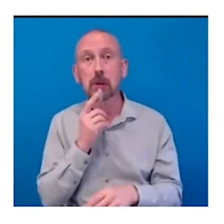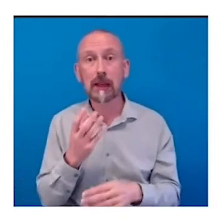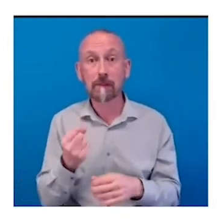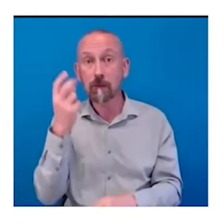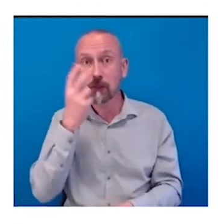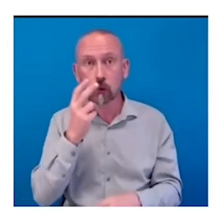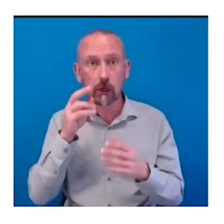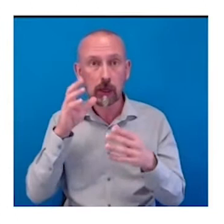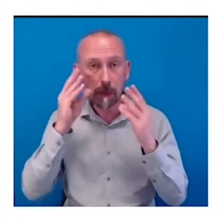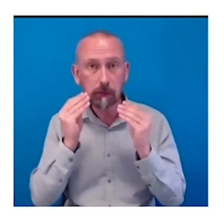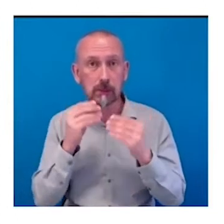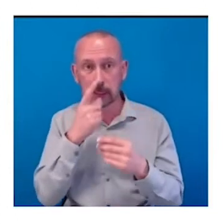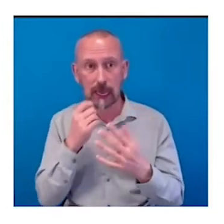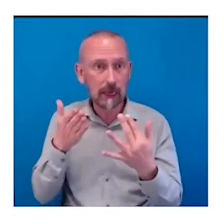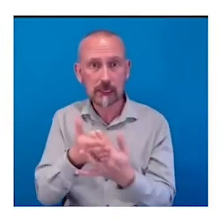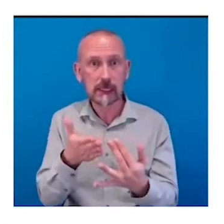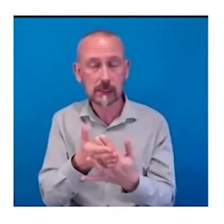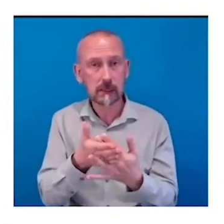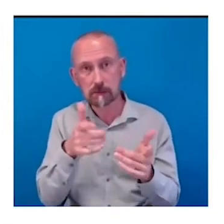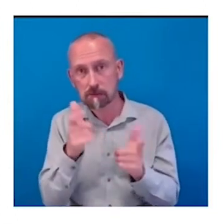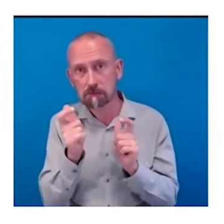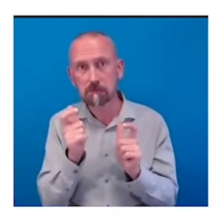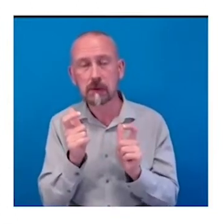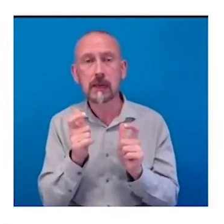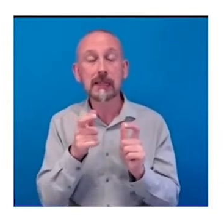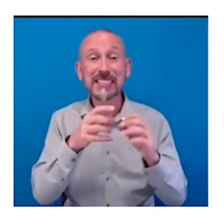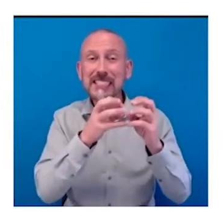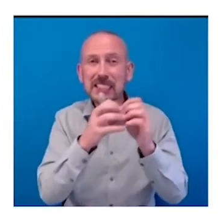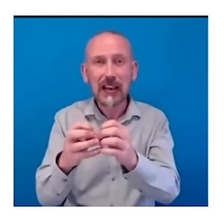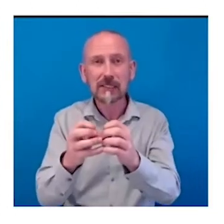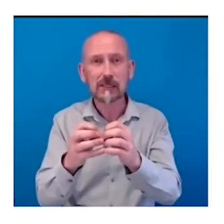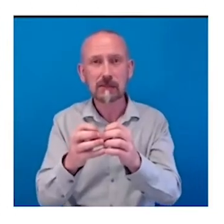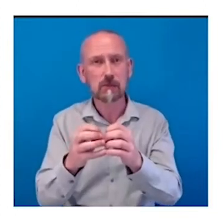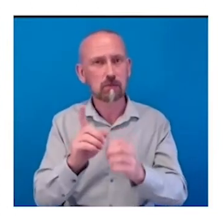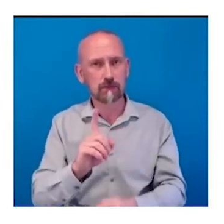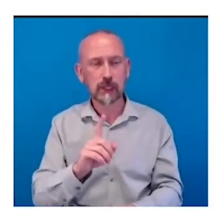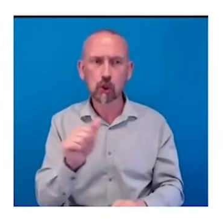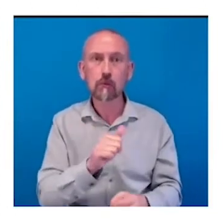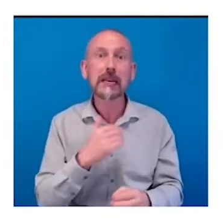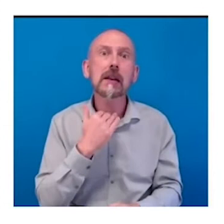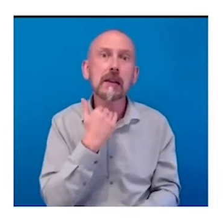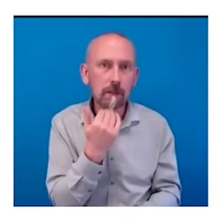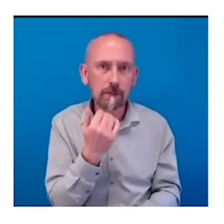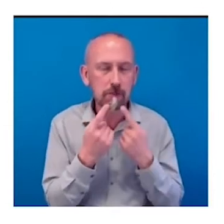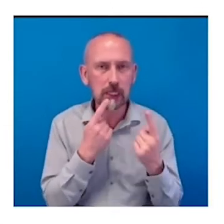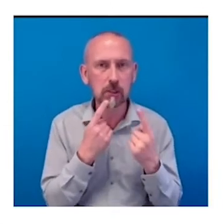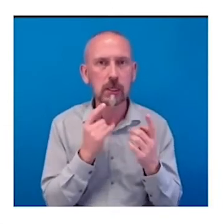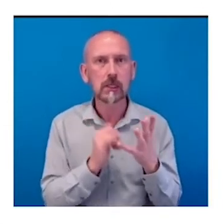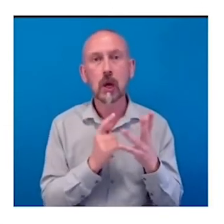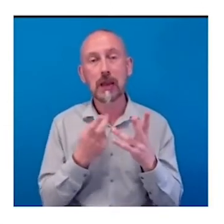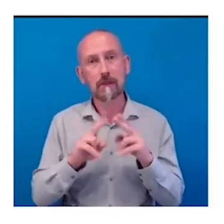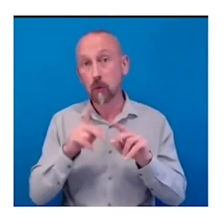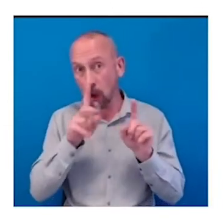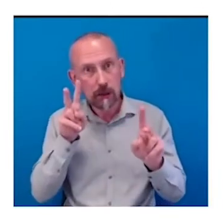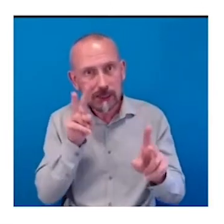visuals. And the text there should provide sufficient information so that anyone who's unable to see them can still understand